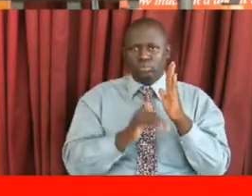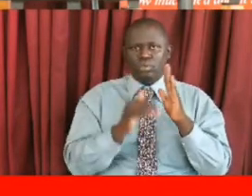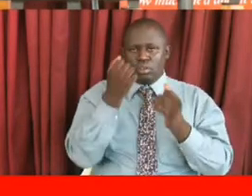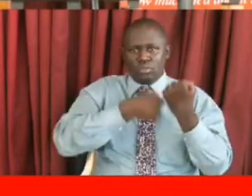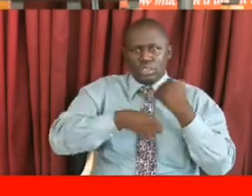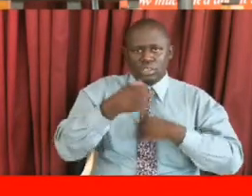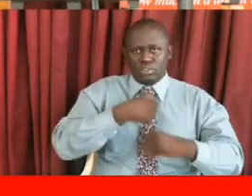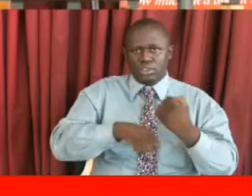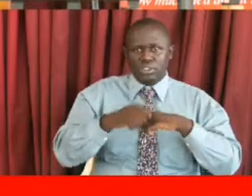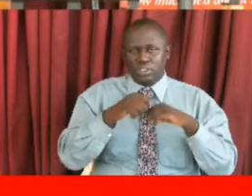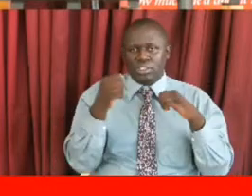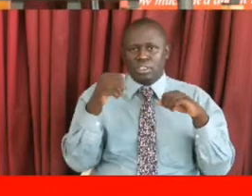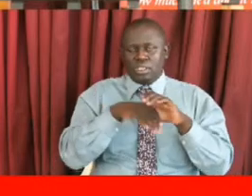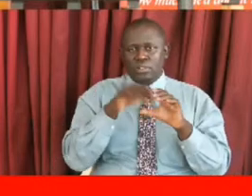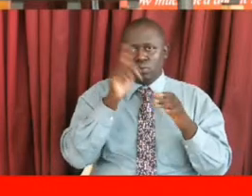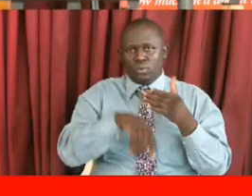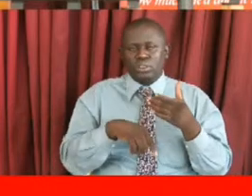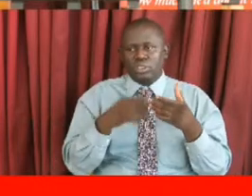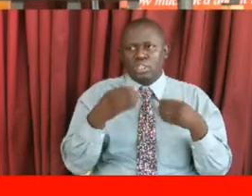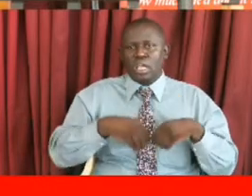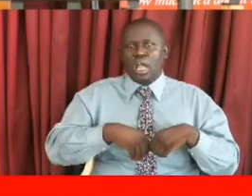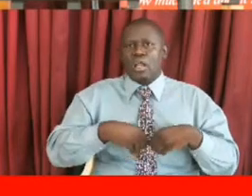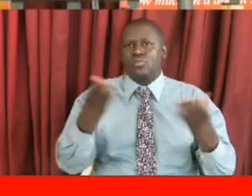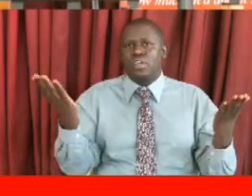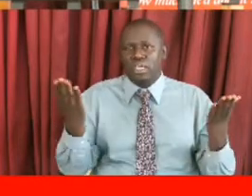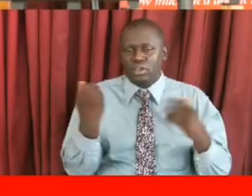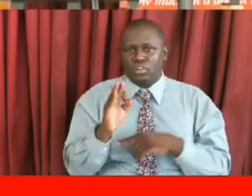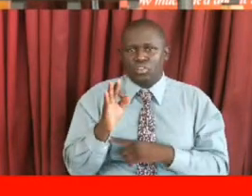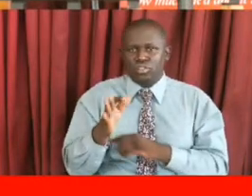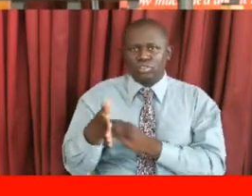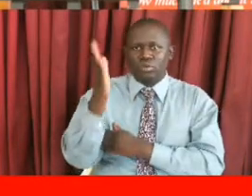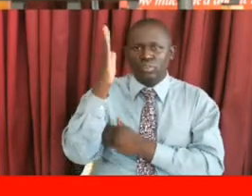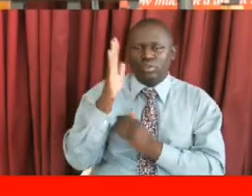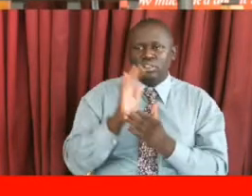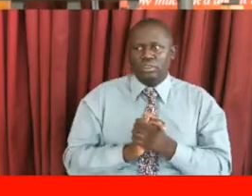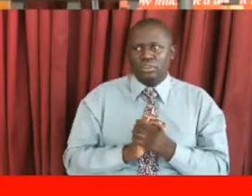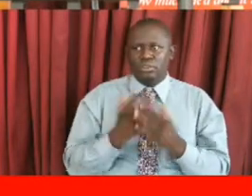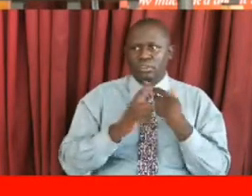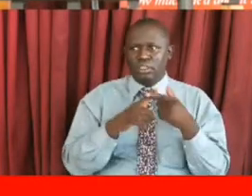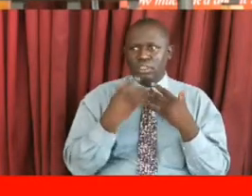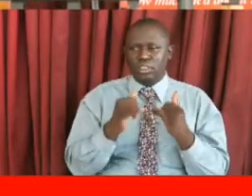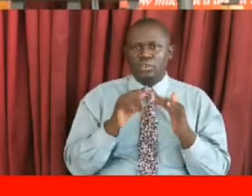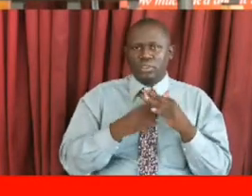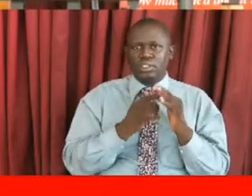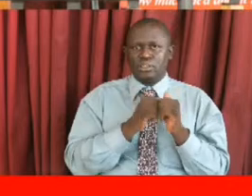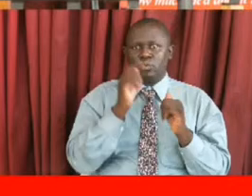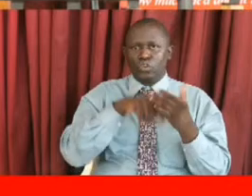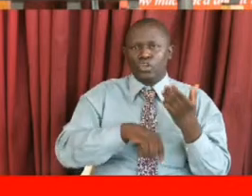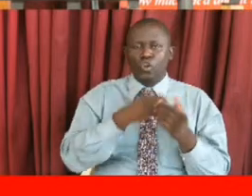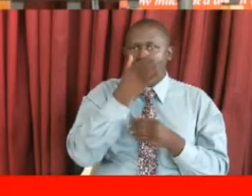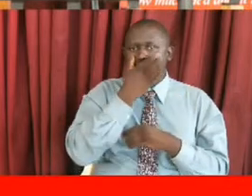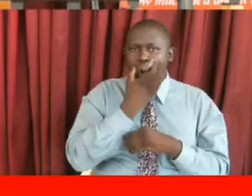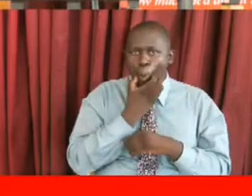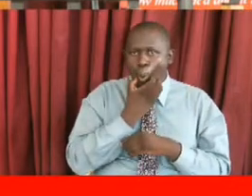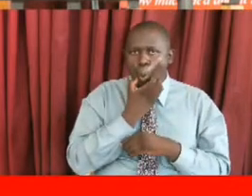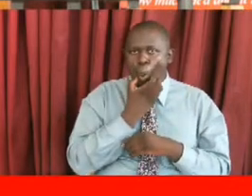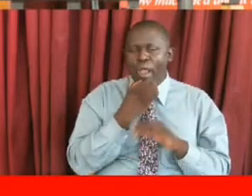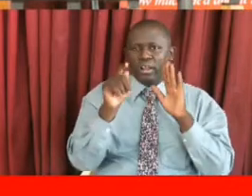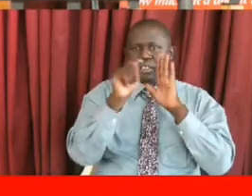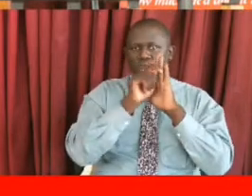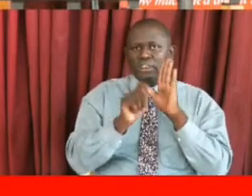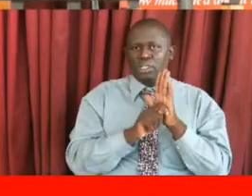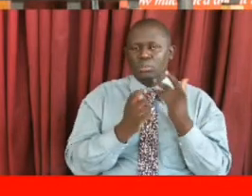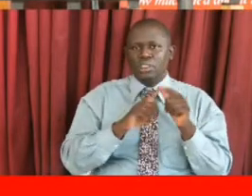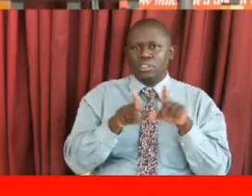unveiling of goding of God SL 48 amen he starts with Old Testament and